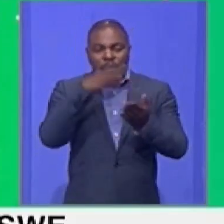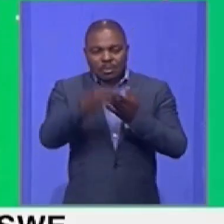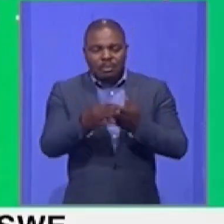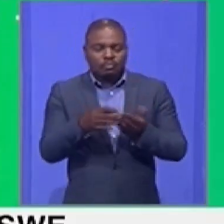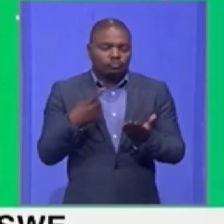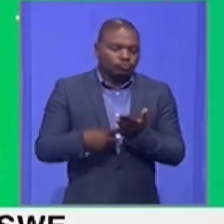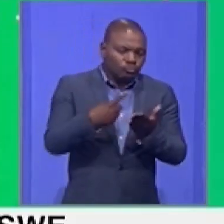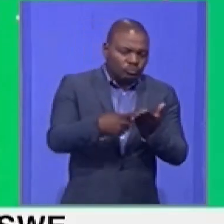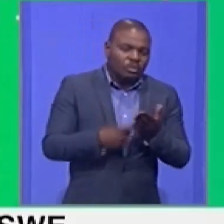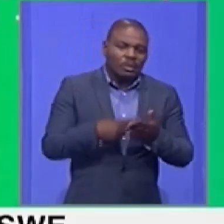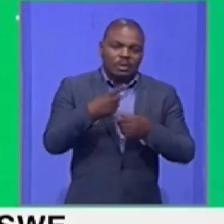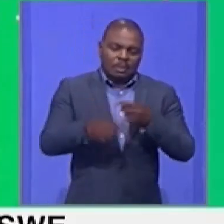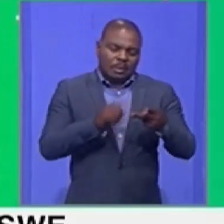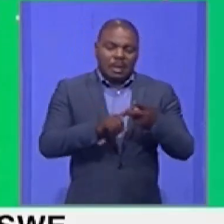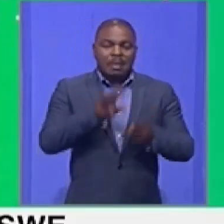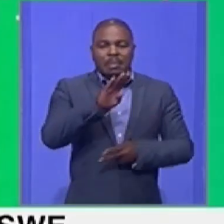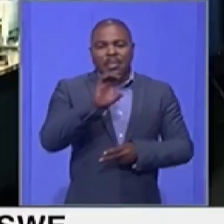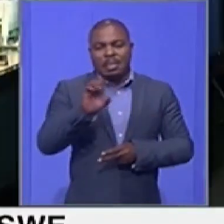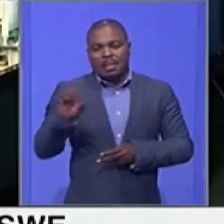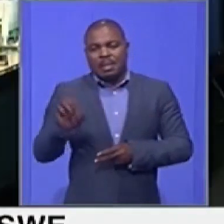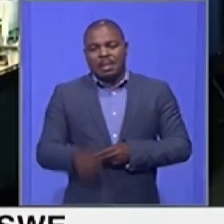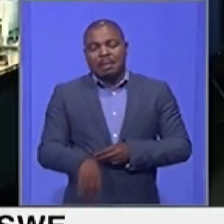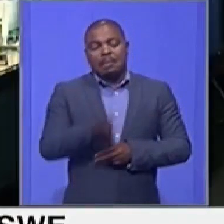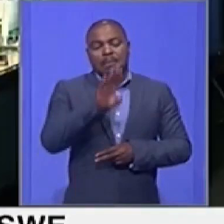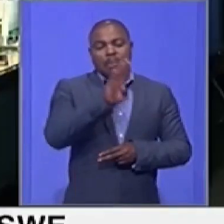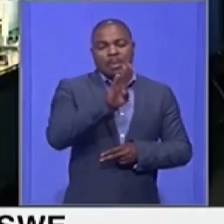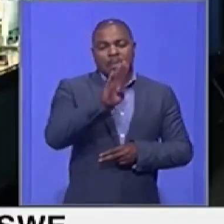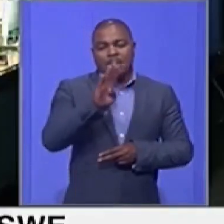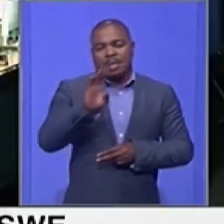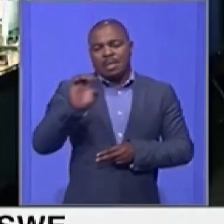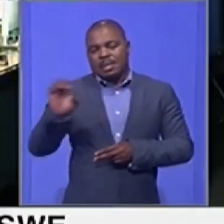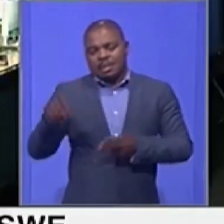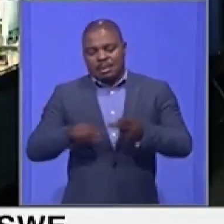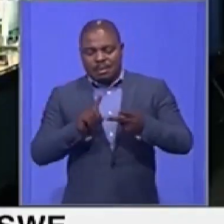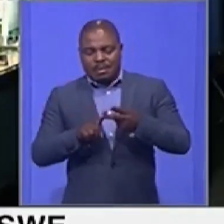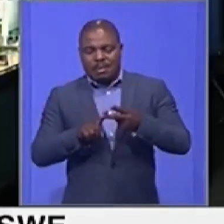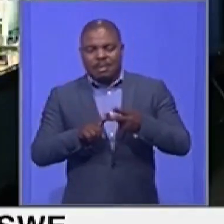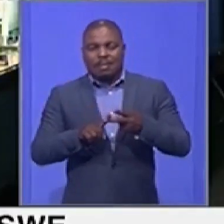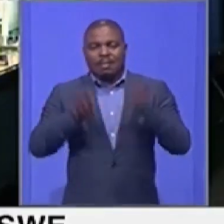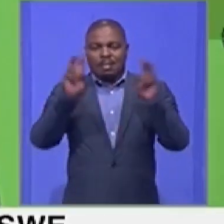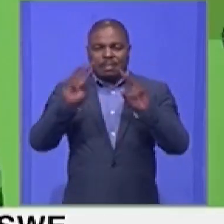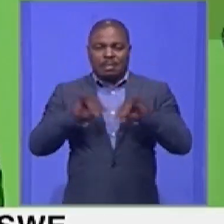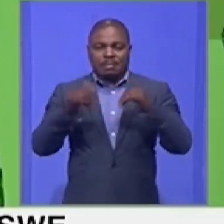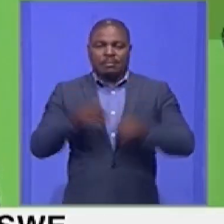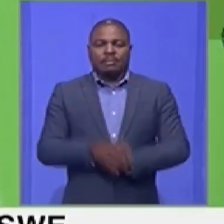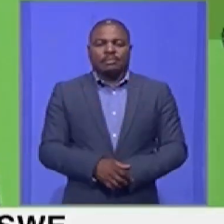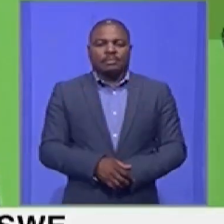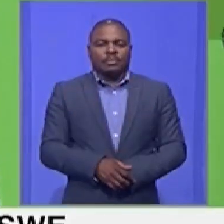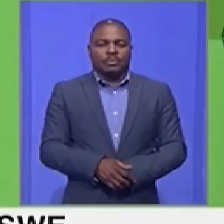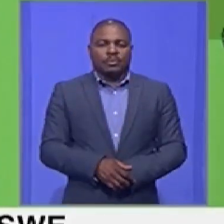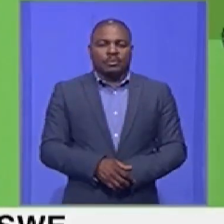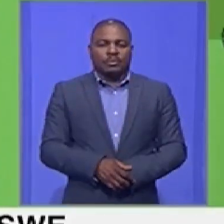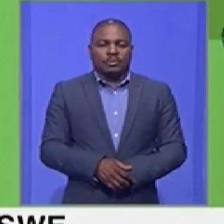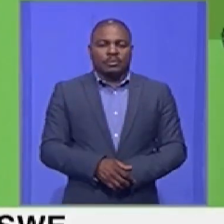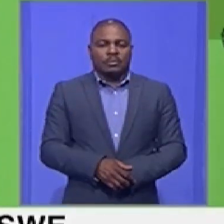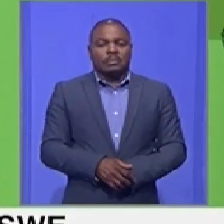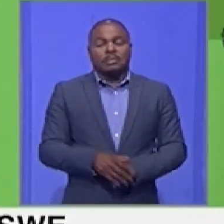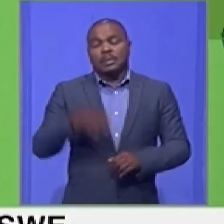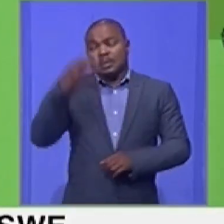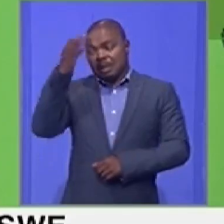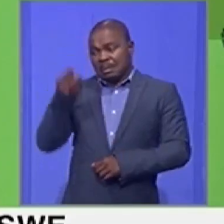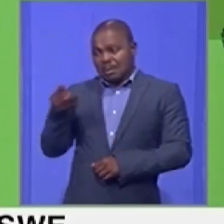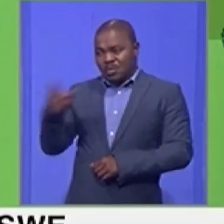jwa BEE e leng BBBEE le motlakase. We cannot buy into the spin that this government